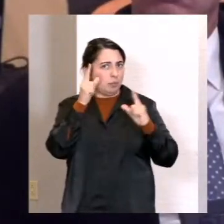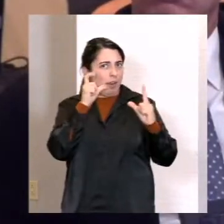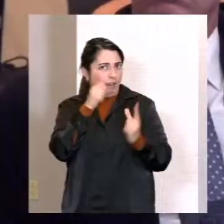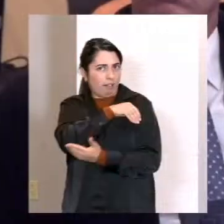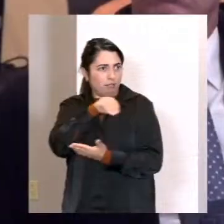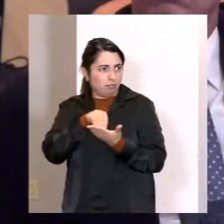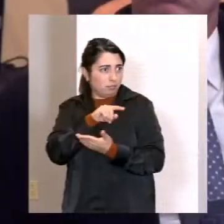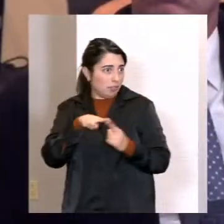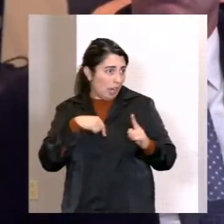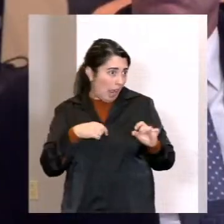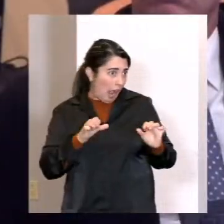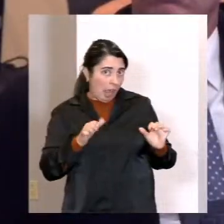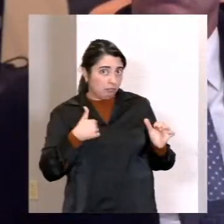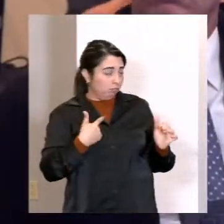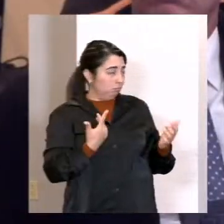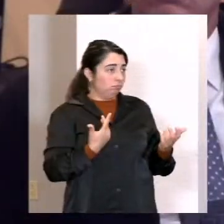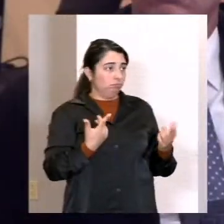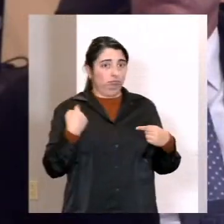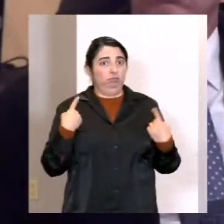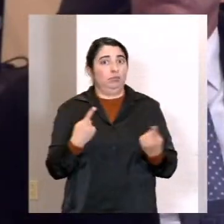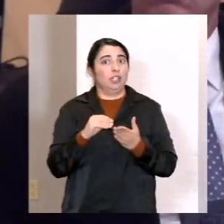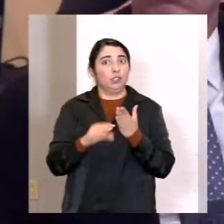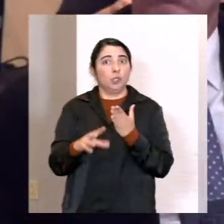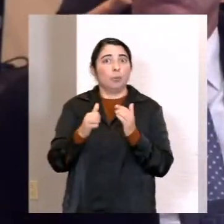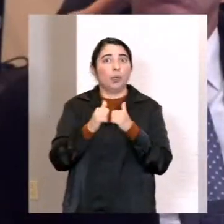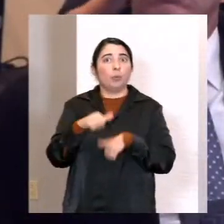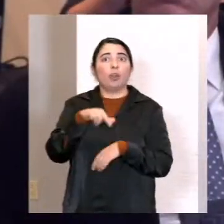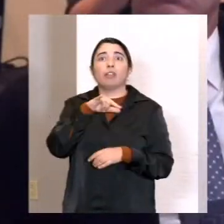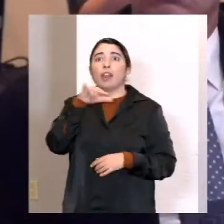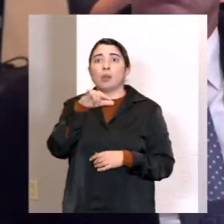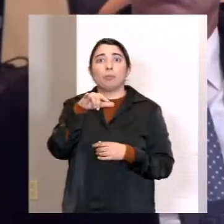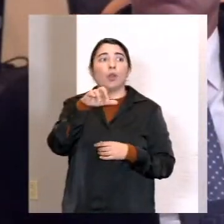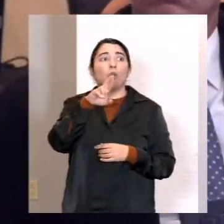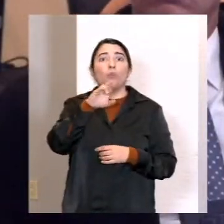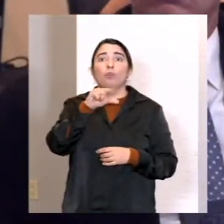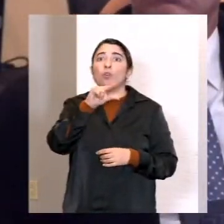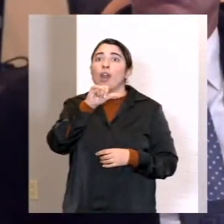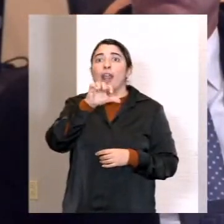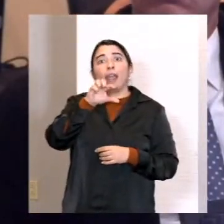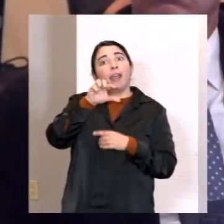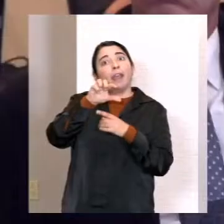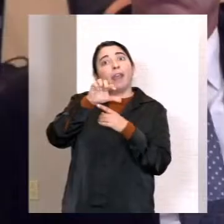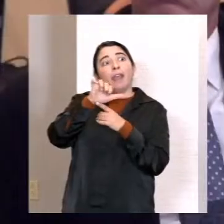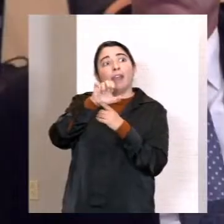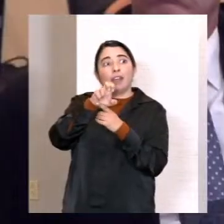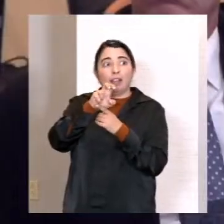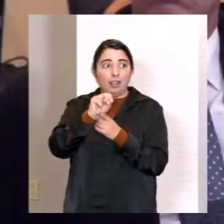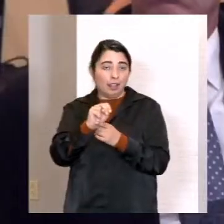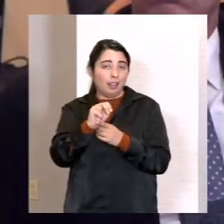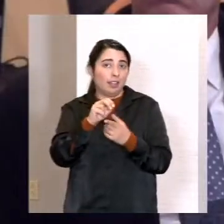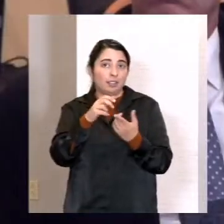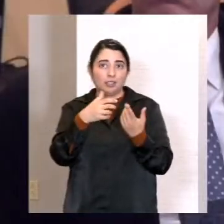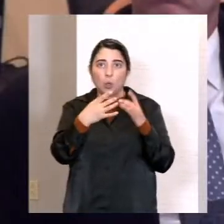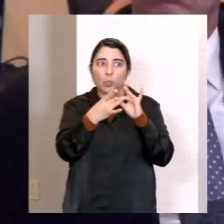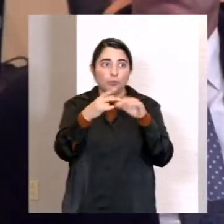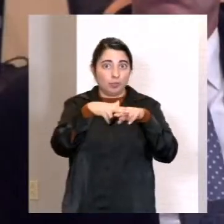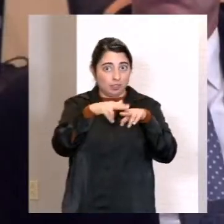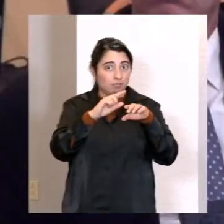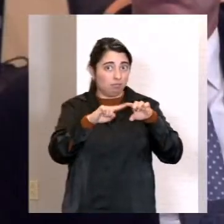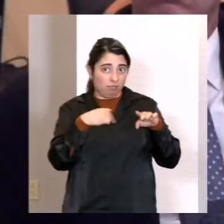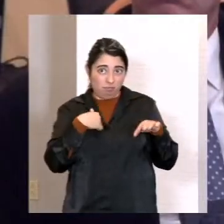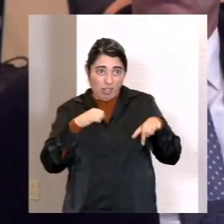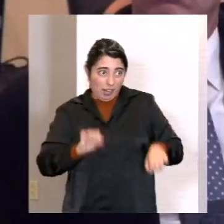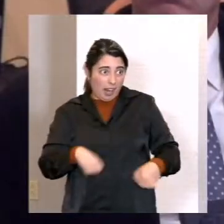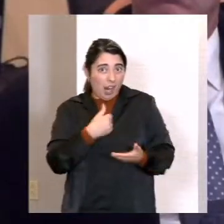You want me to help you? I'm a longtime student of airport railings. You want me to help you work on it? Hey, talk to me. But